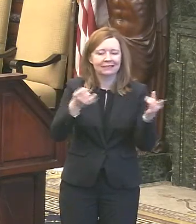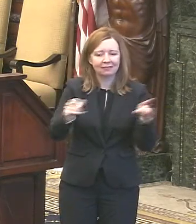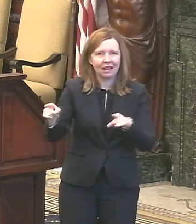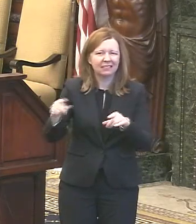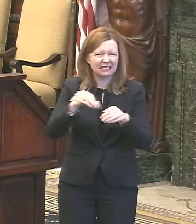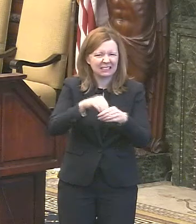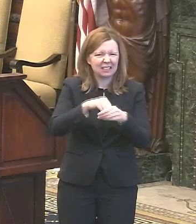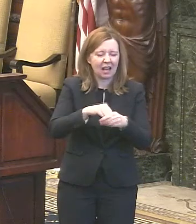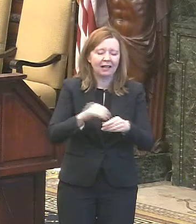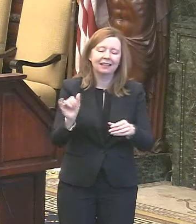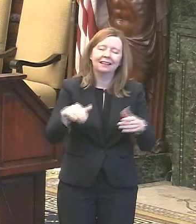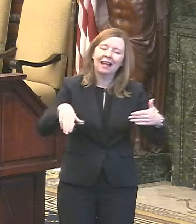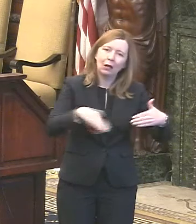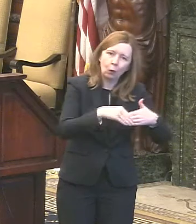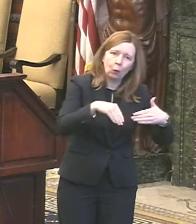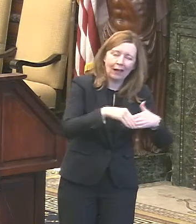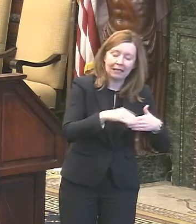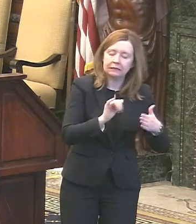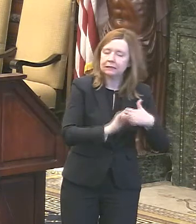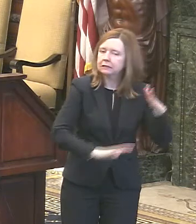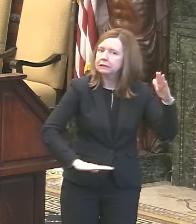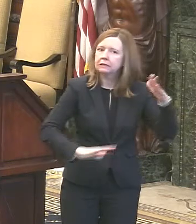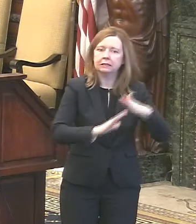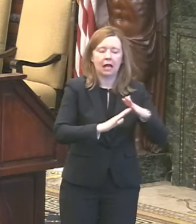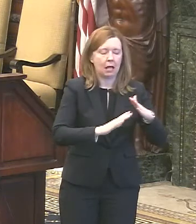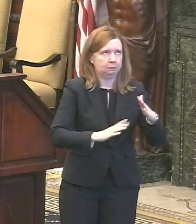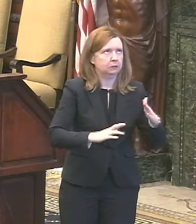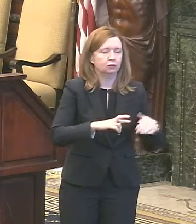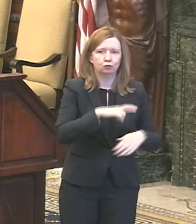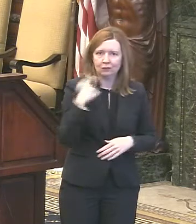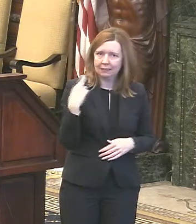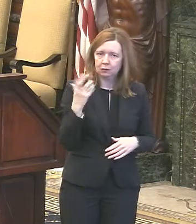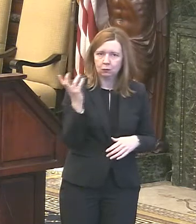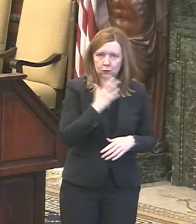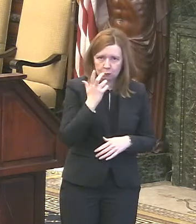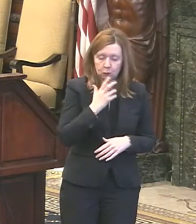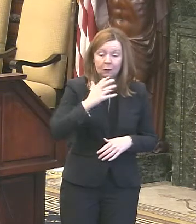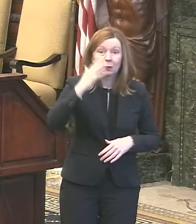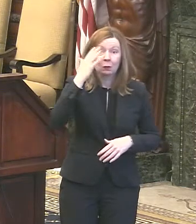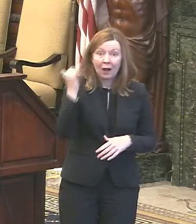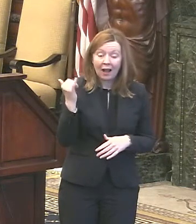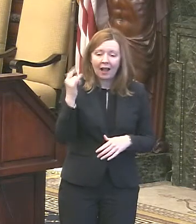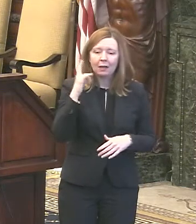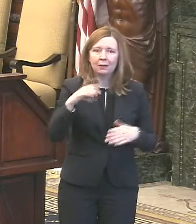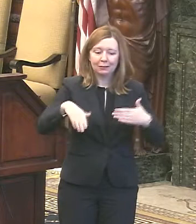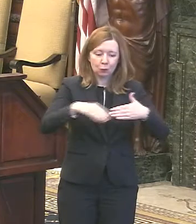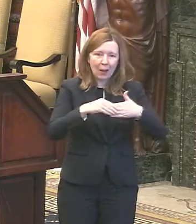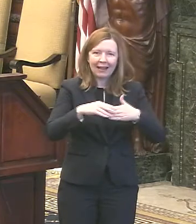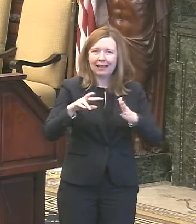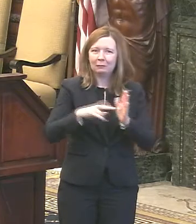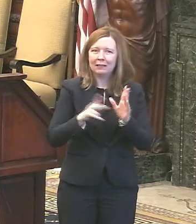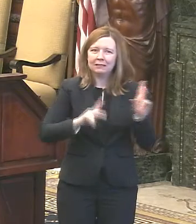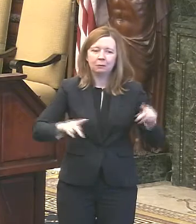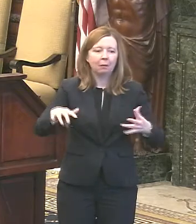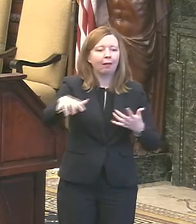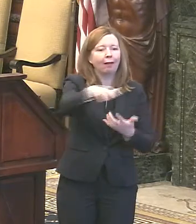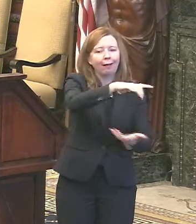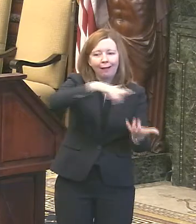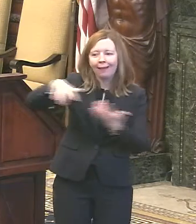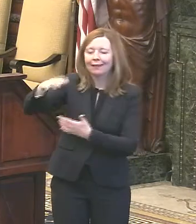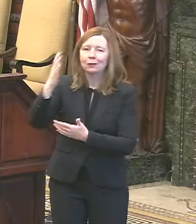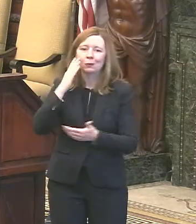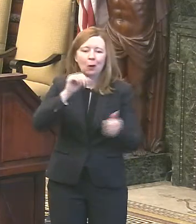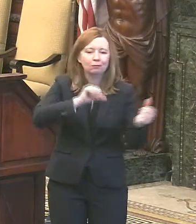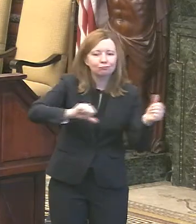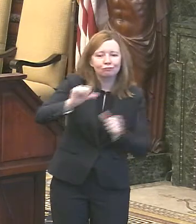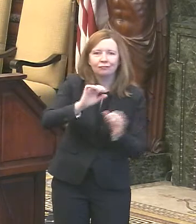are settings that we consider to be the highest risk. The reason is because people know each other, they mix between